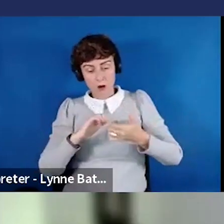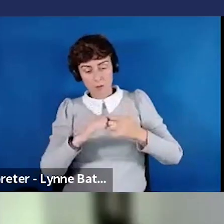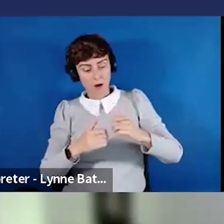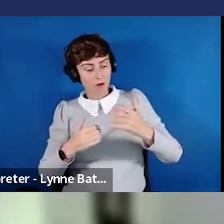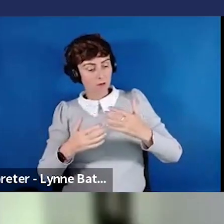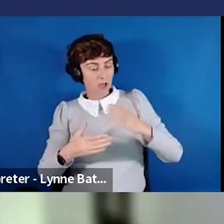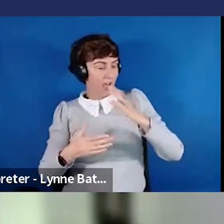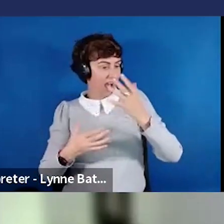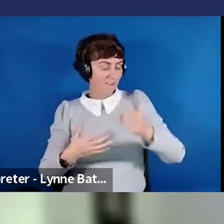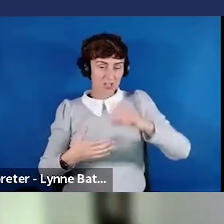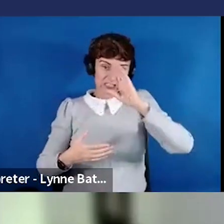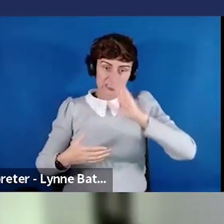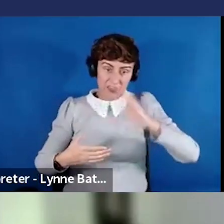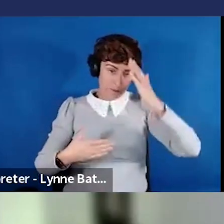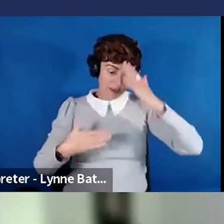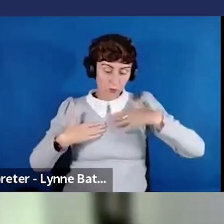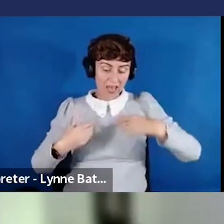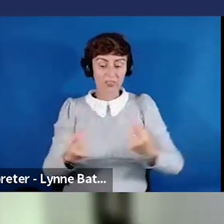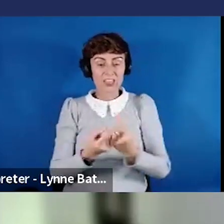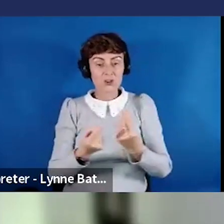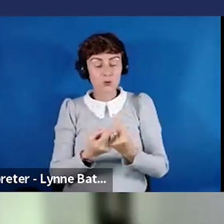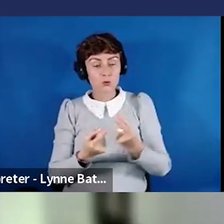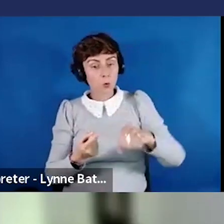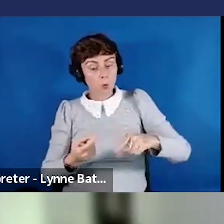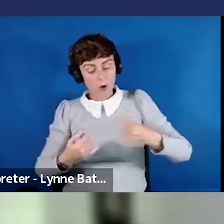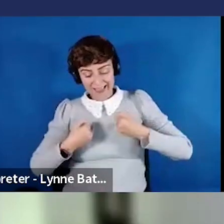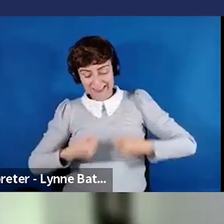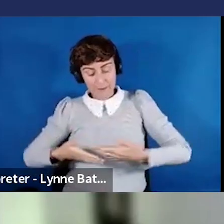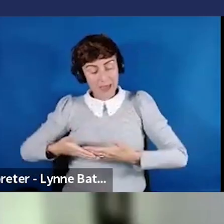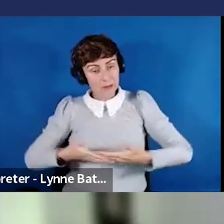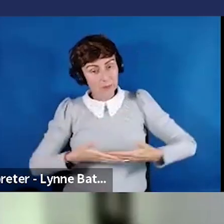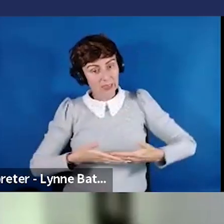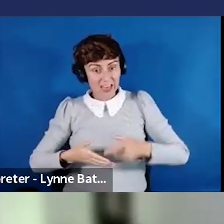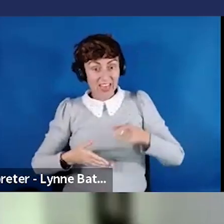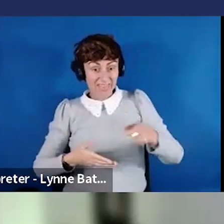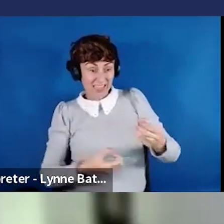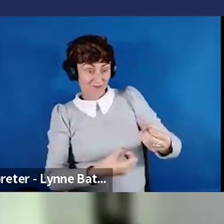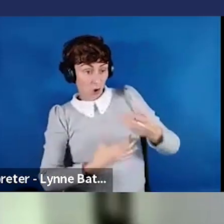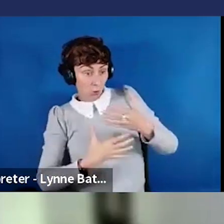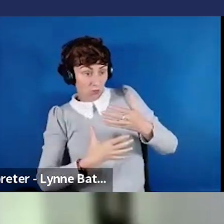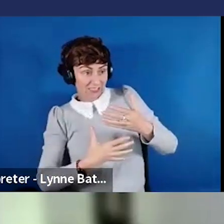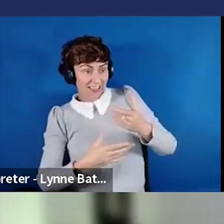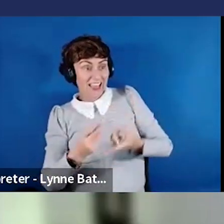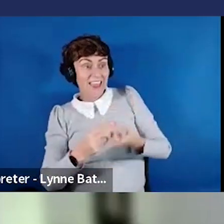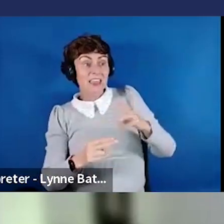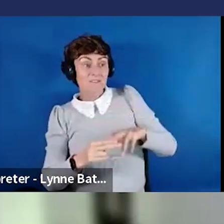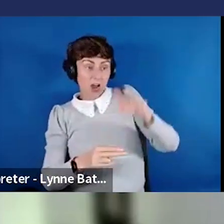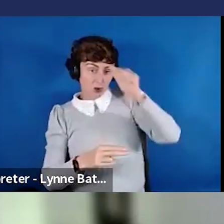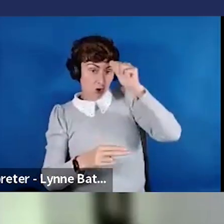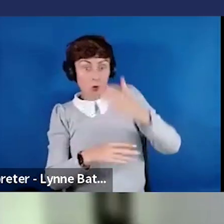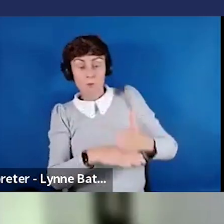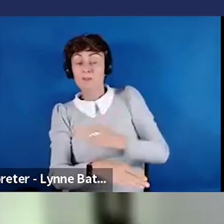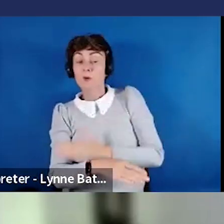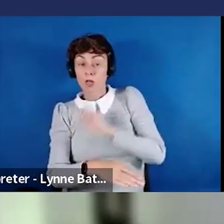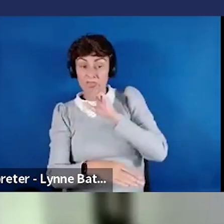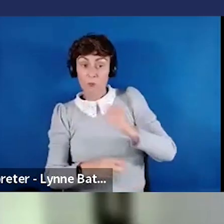issues or an unwell baby, they tell us that knowing that that could have happened early would have helped them in dealing with it